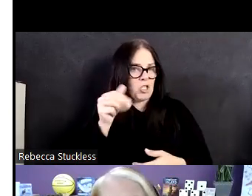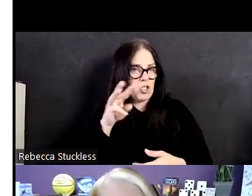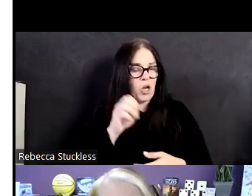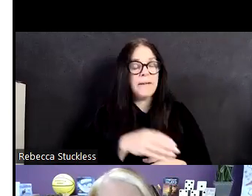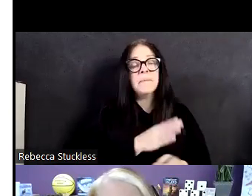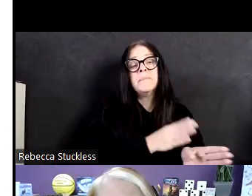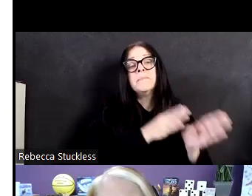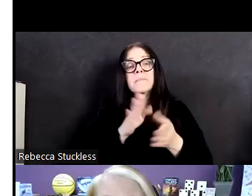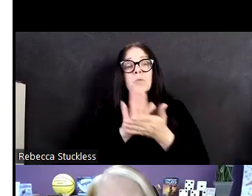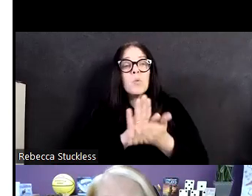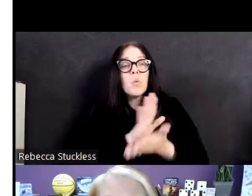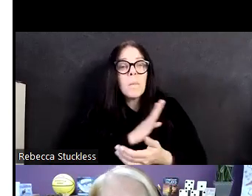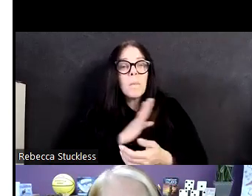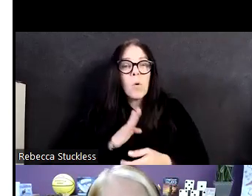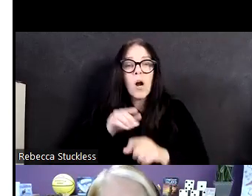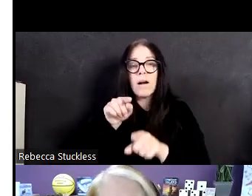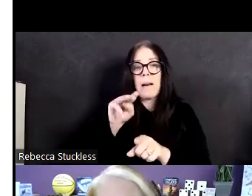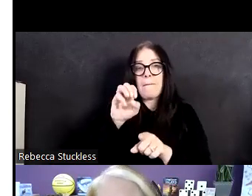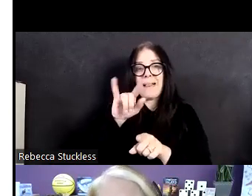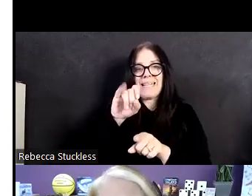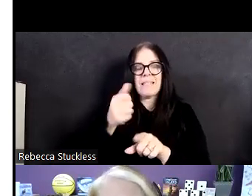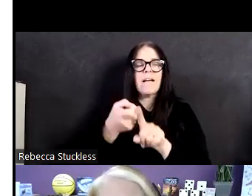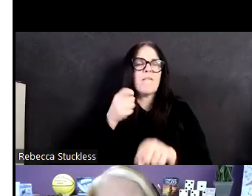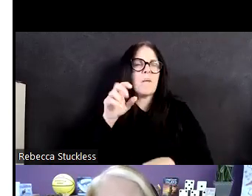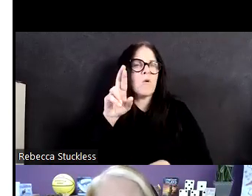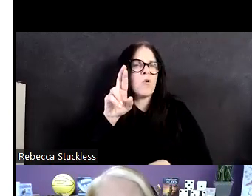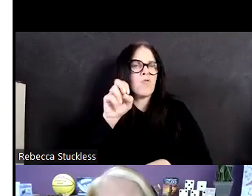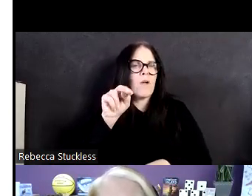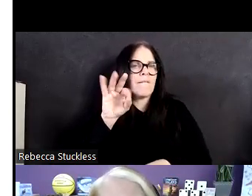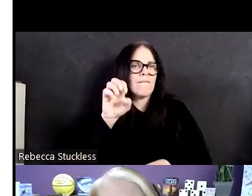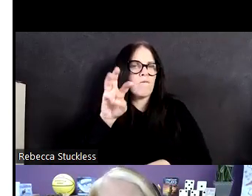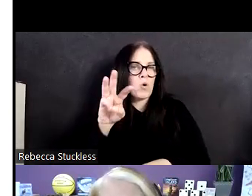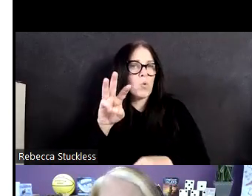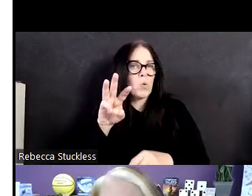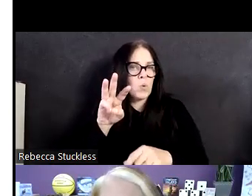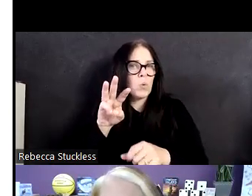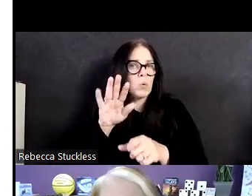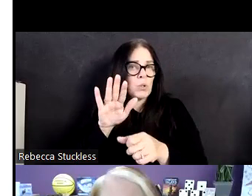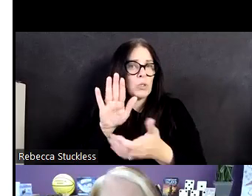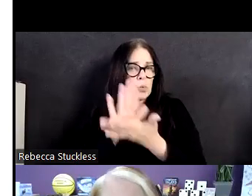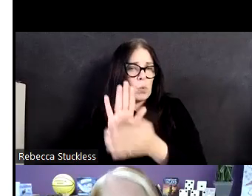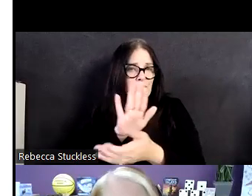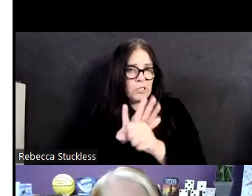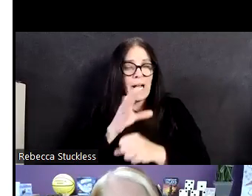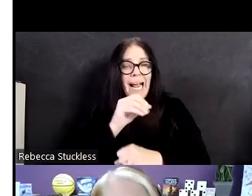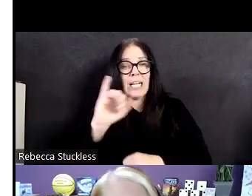are Melissa from the Renfrew County District School Board and Jill from the London District Catholic School